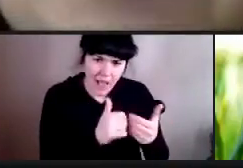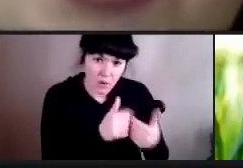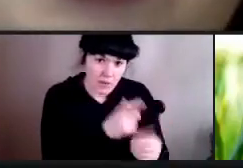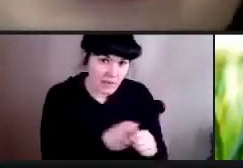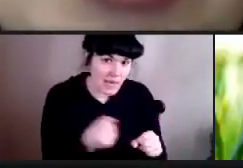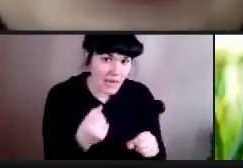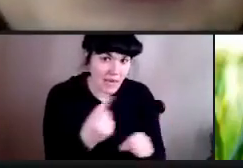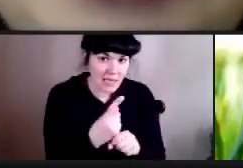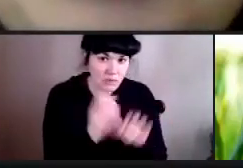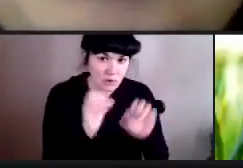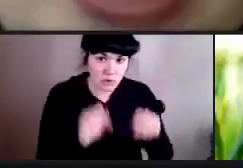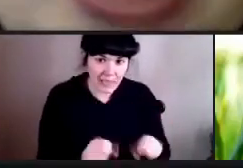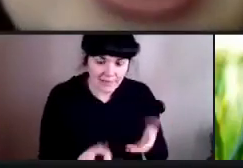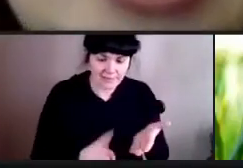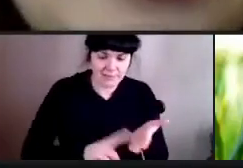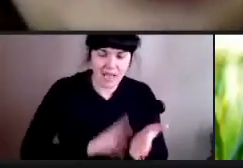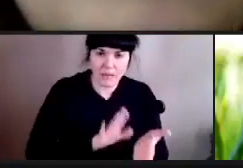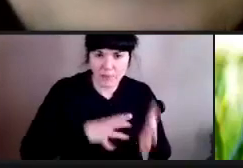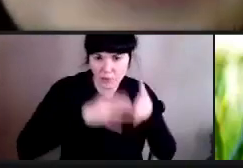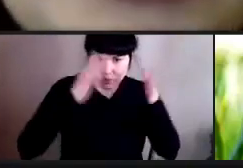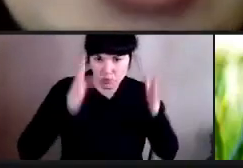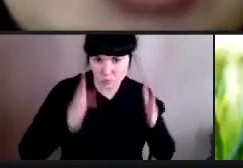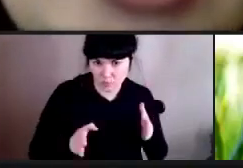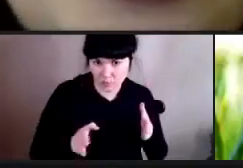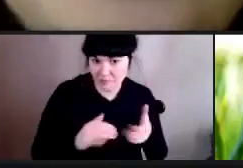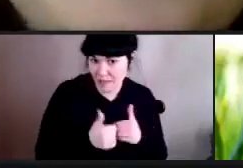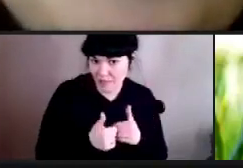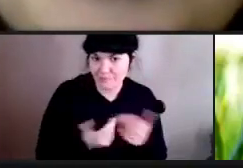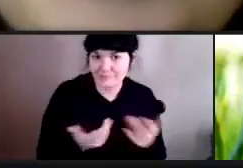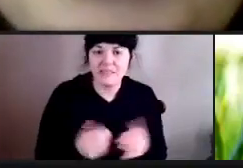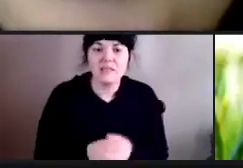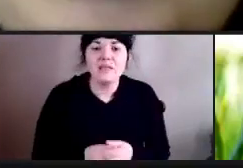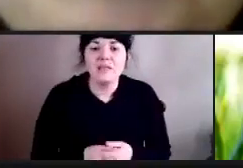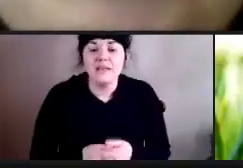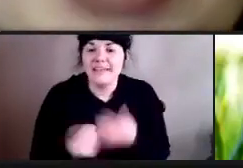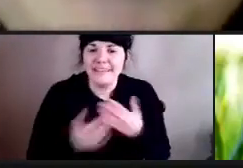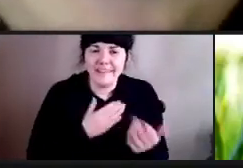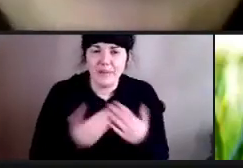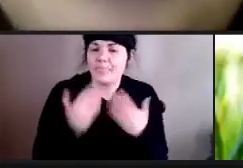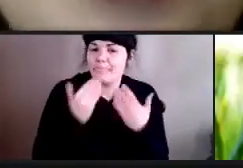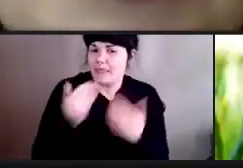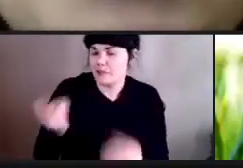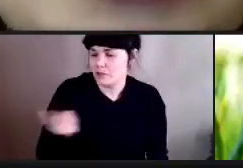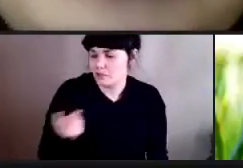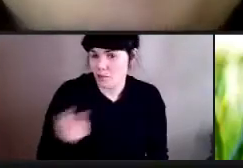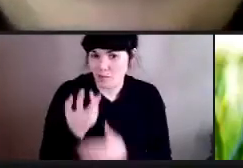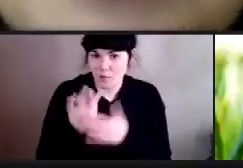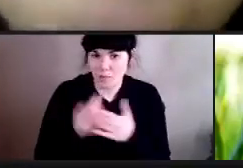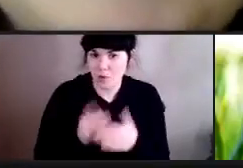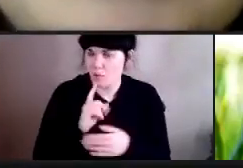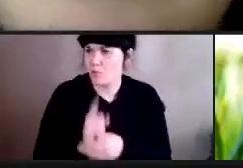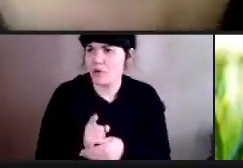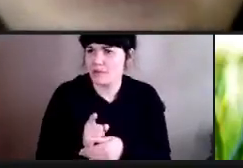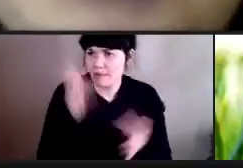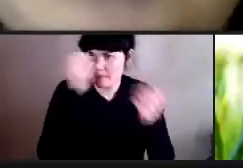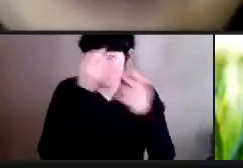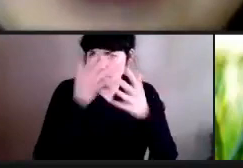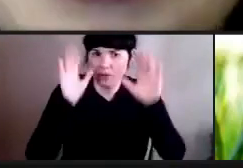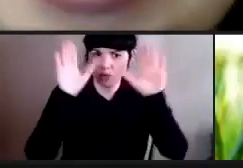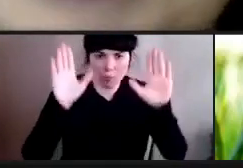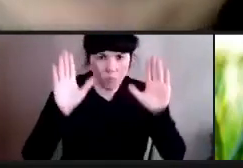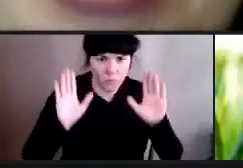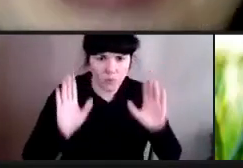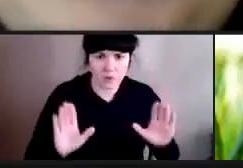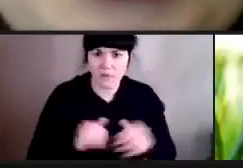I appreciate both of you. This was such great information and also just a really good reflection. It almost seems